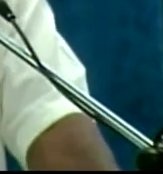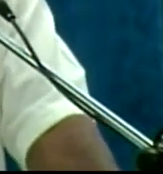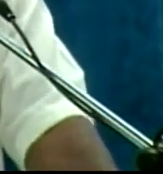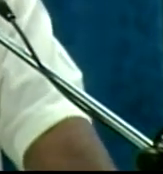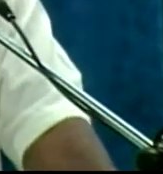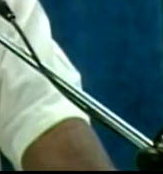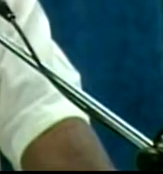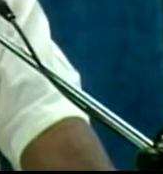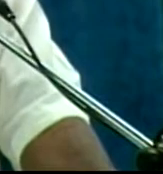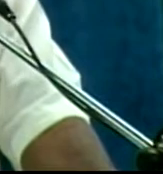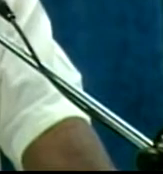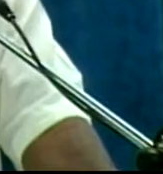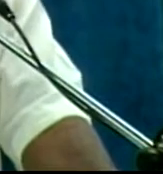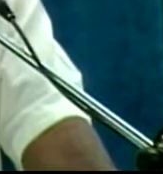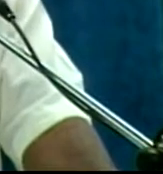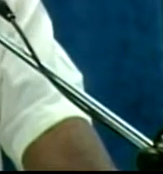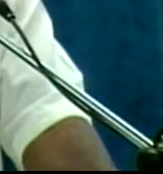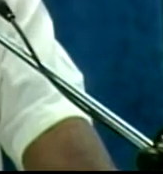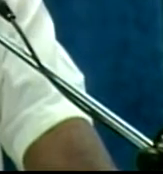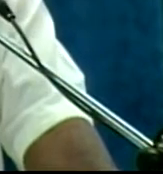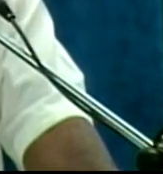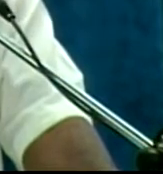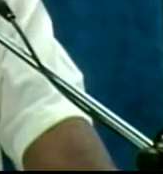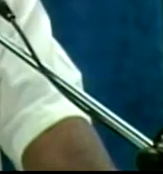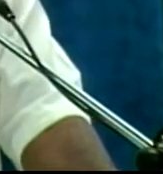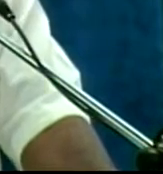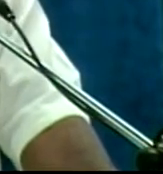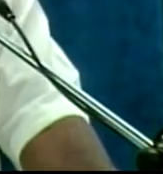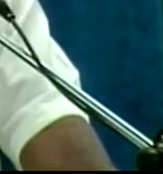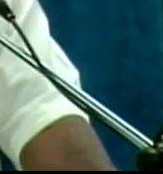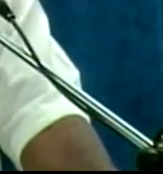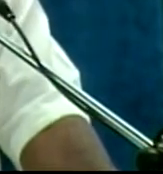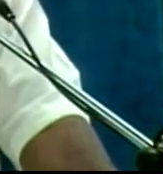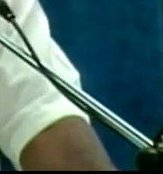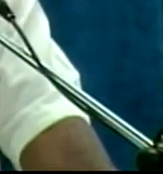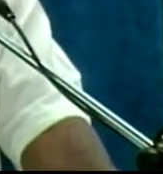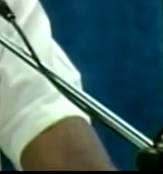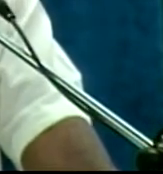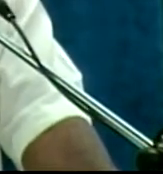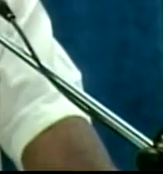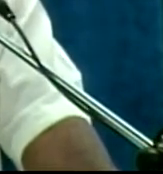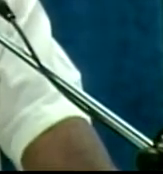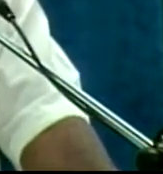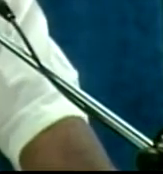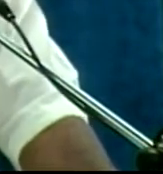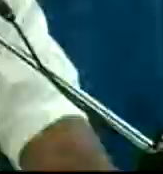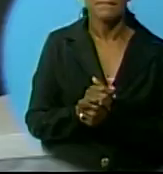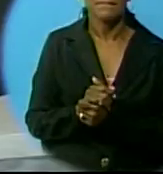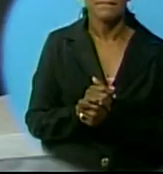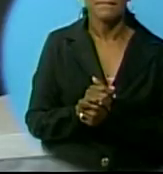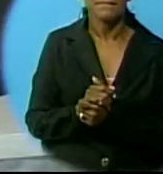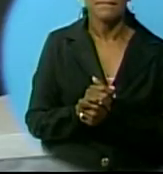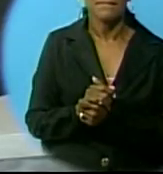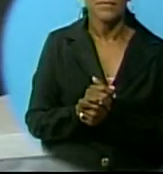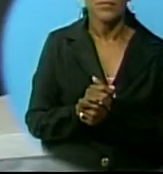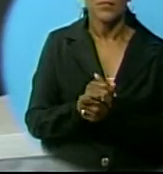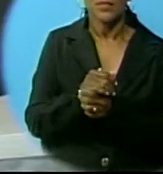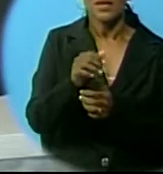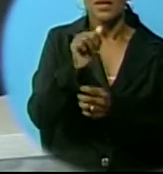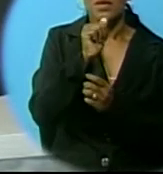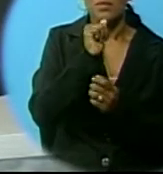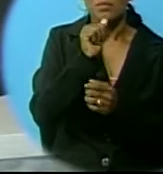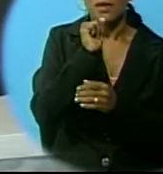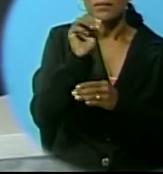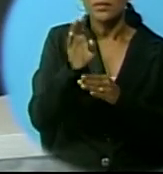this is going to drive down the average price of labor on a global scale, and that is what the big investors want. Regional